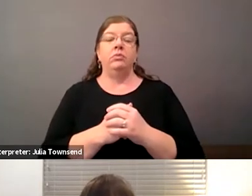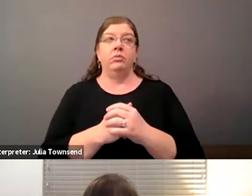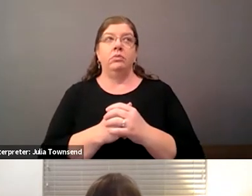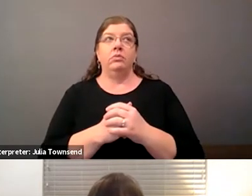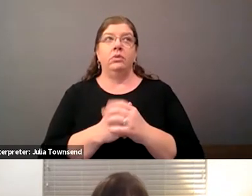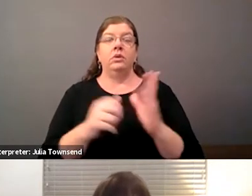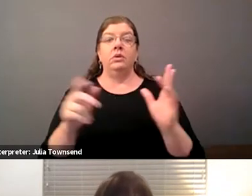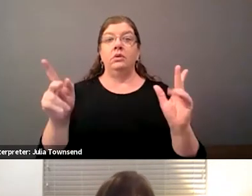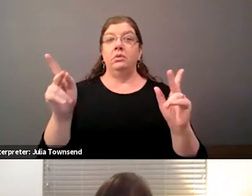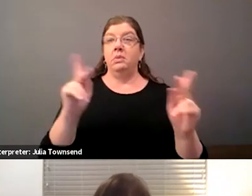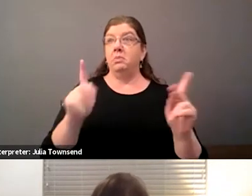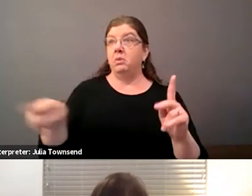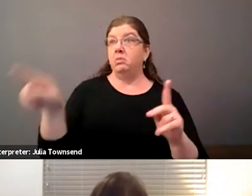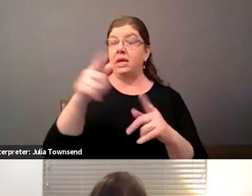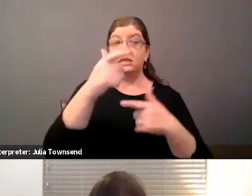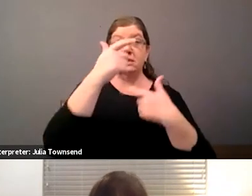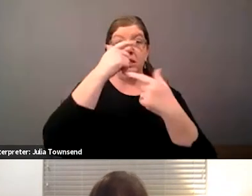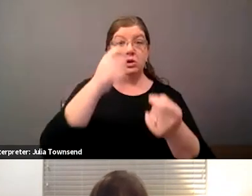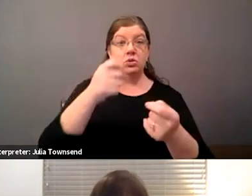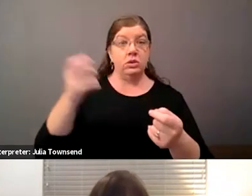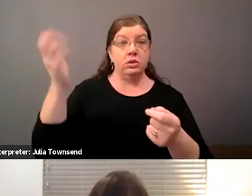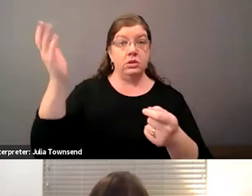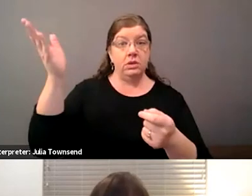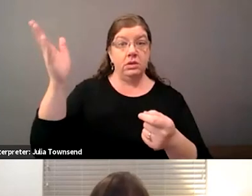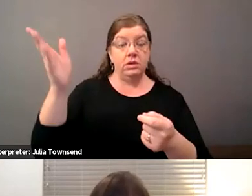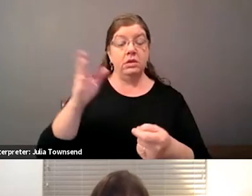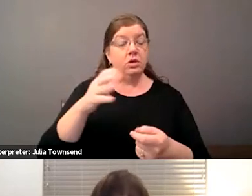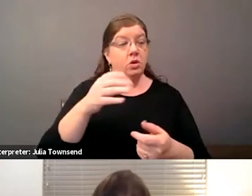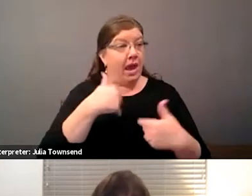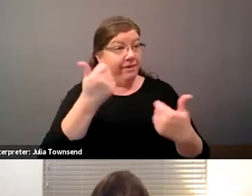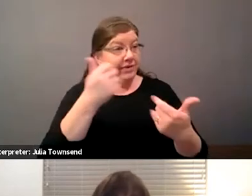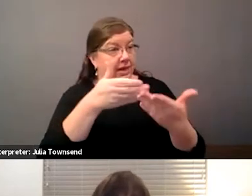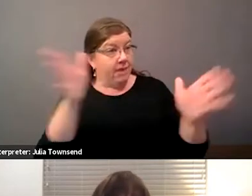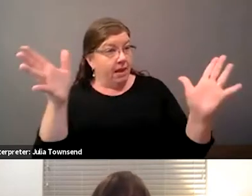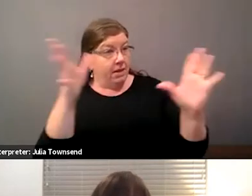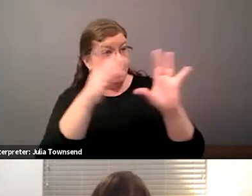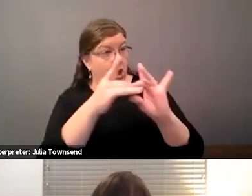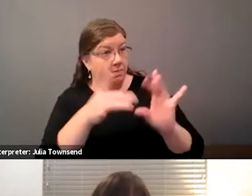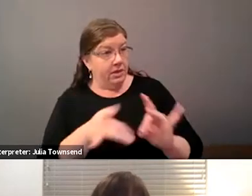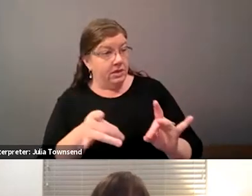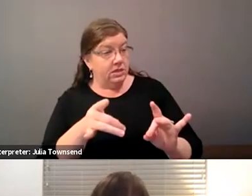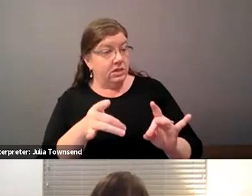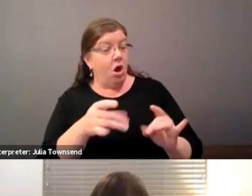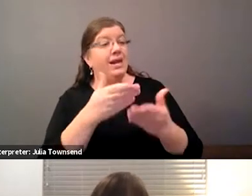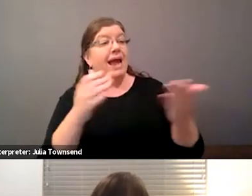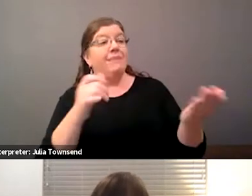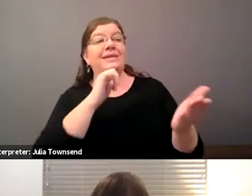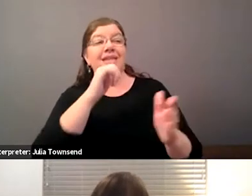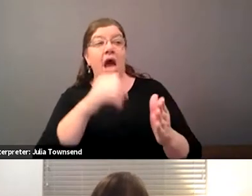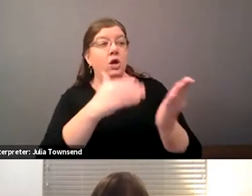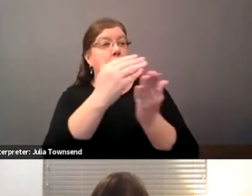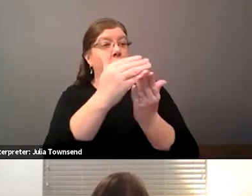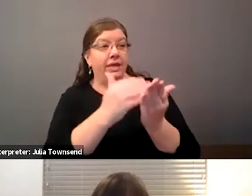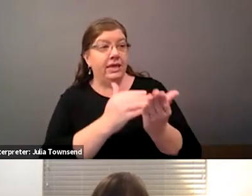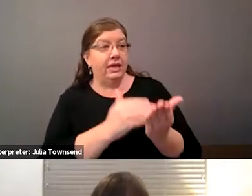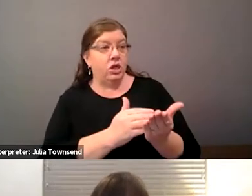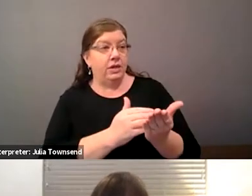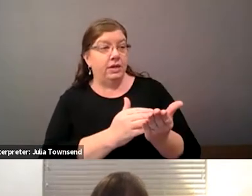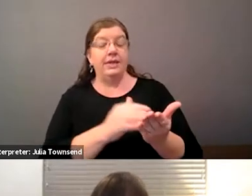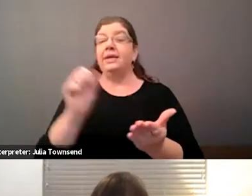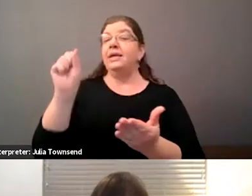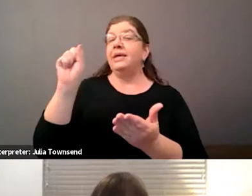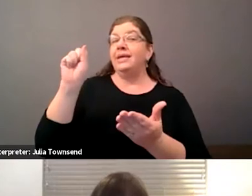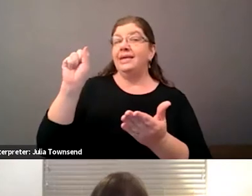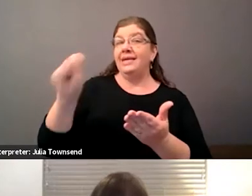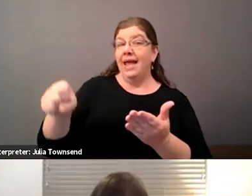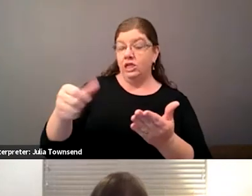where people have some interest in speaking mr rugio do we have any public comments on non-agenda items yes president